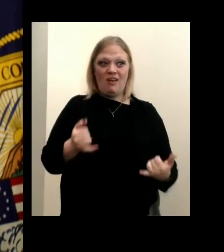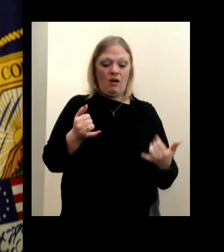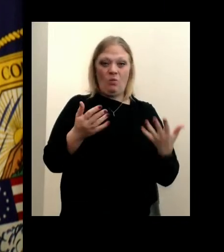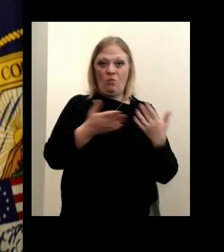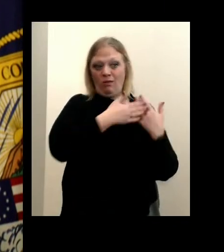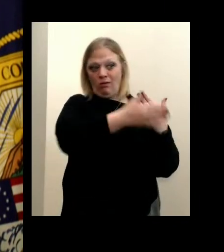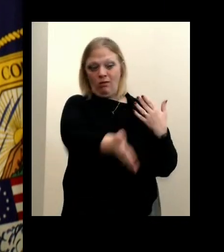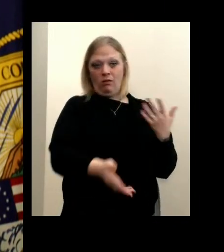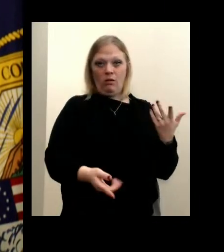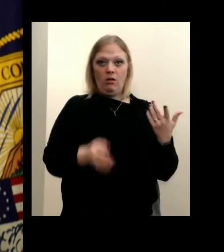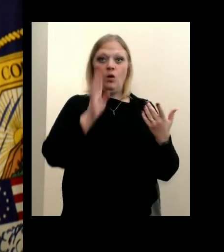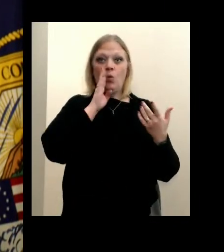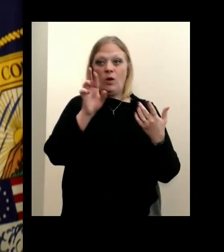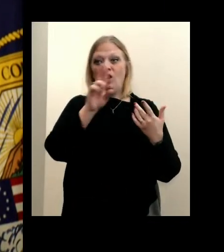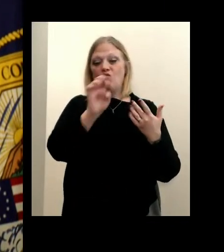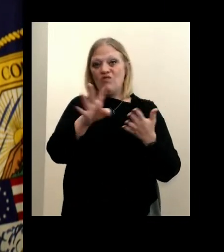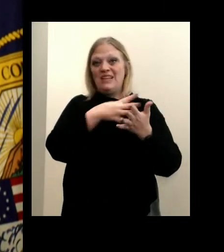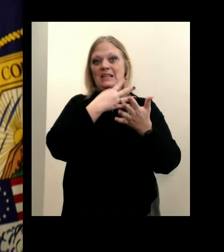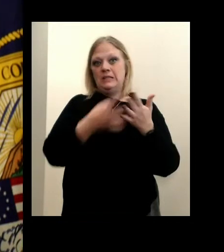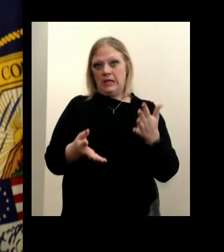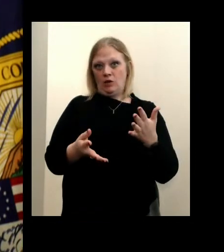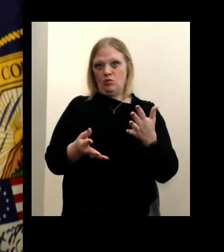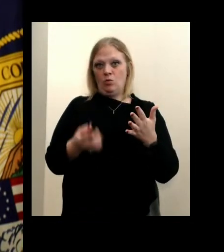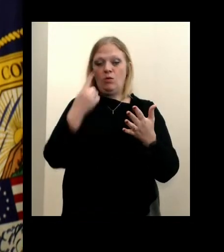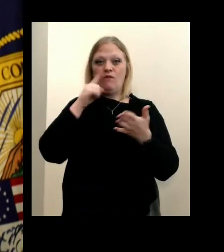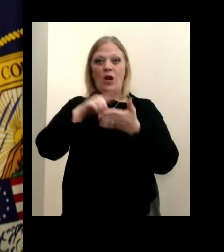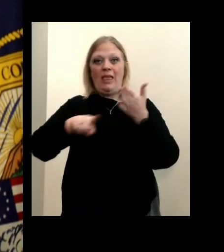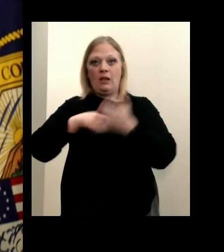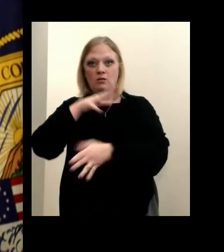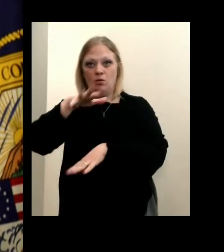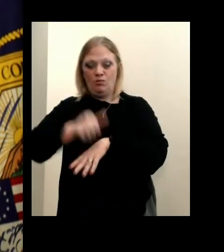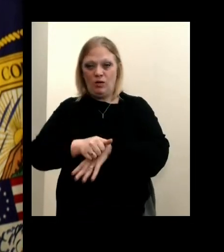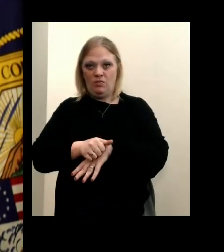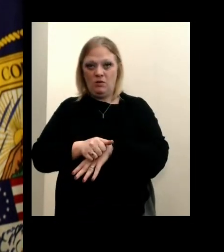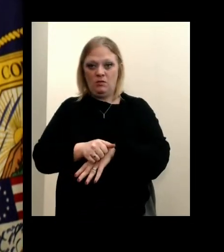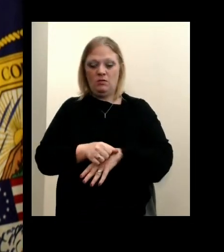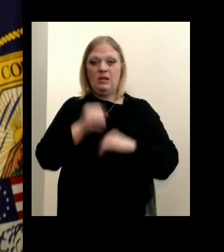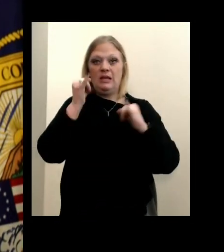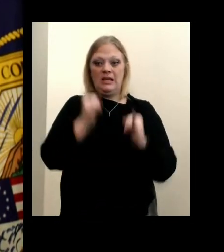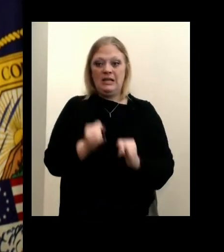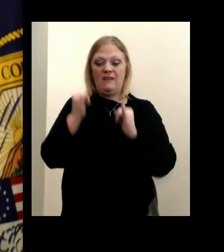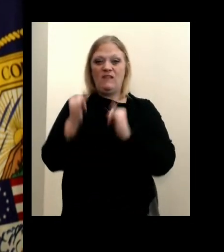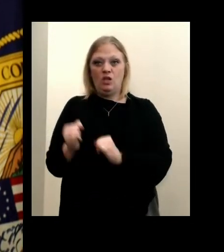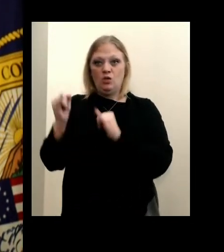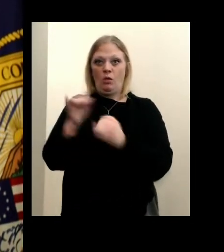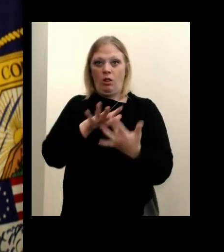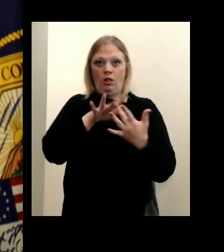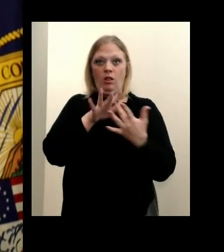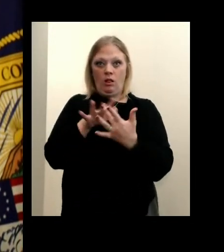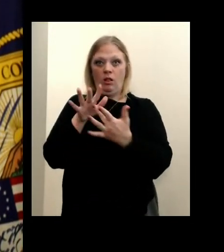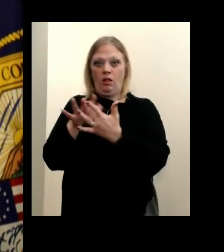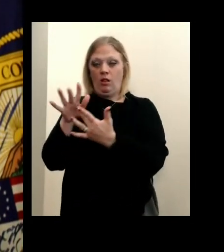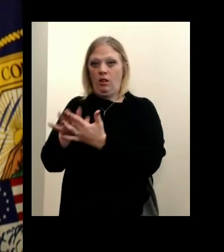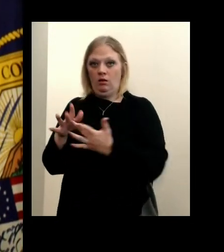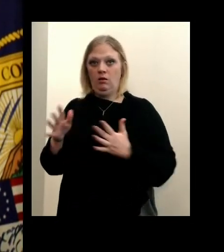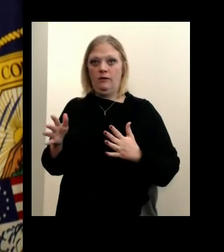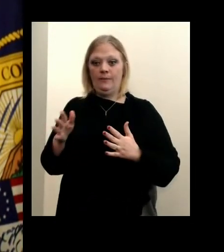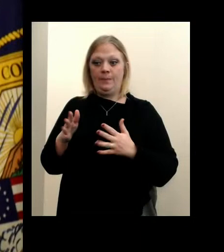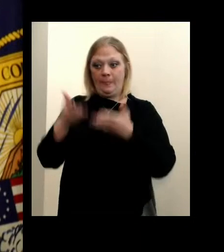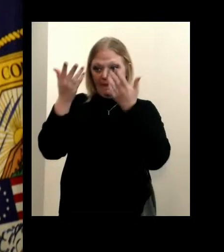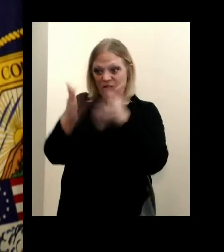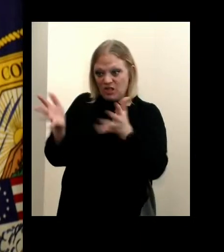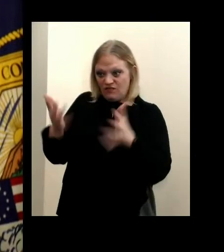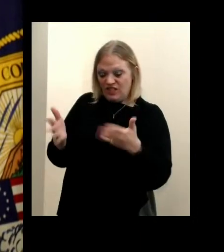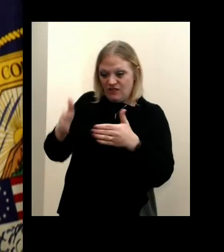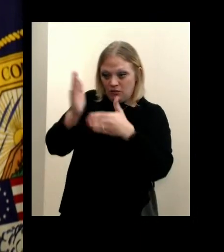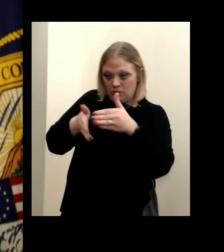to reschedule vaccinations for those that were canceled. Those people will be individually contacted. Once we get through those, then we'll be able